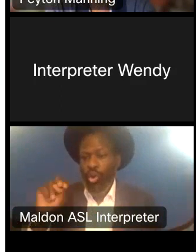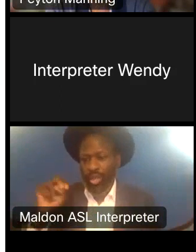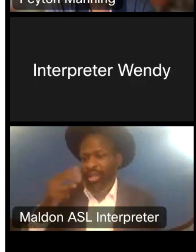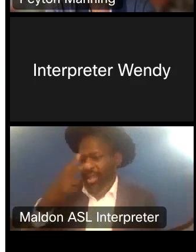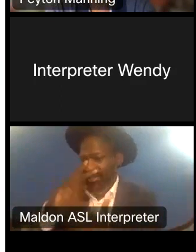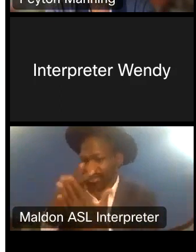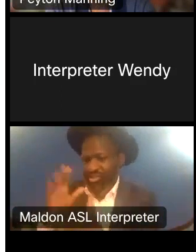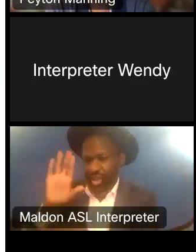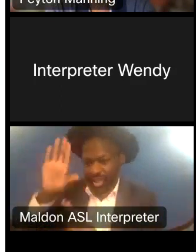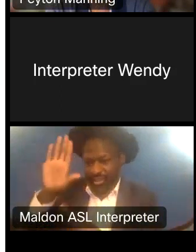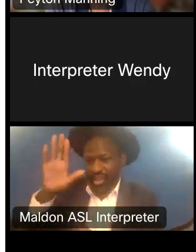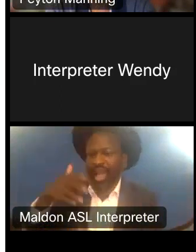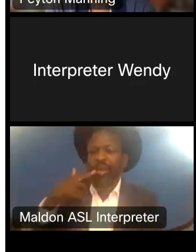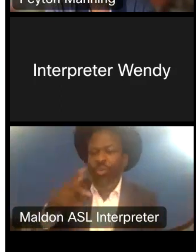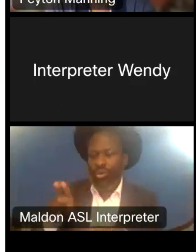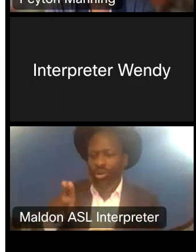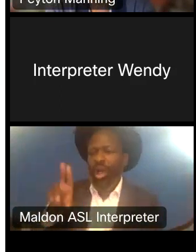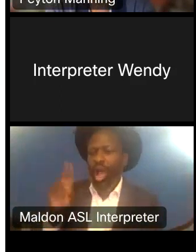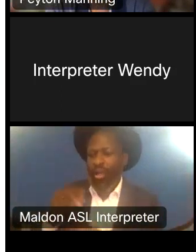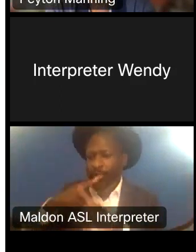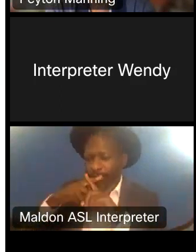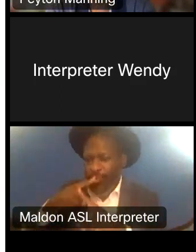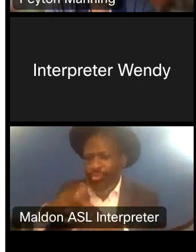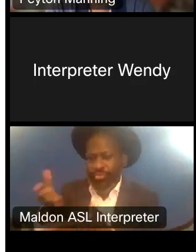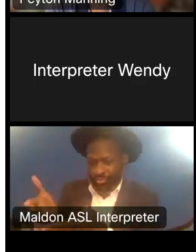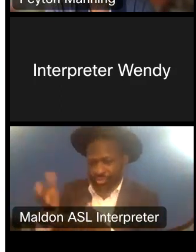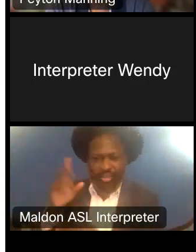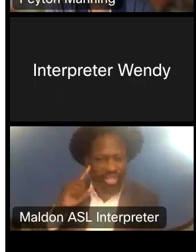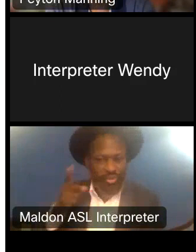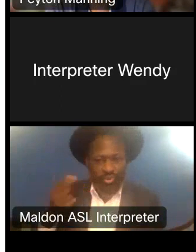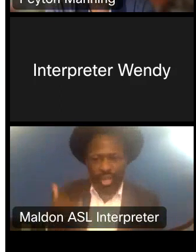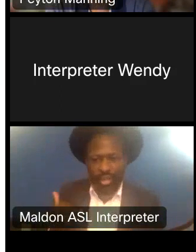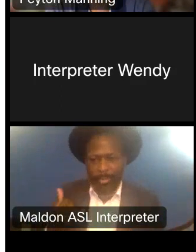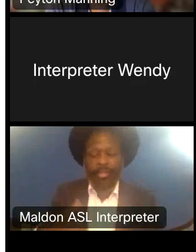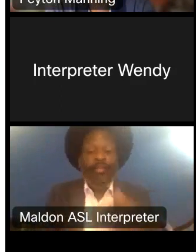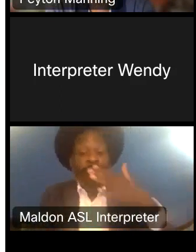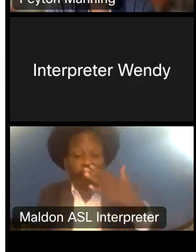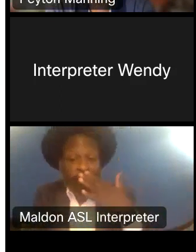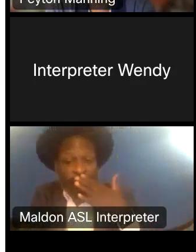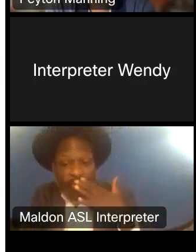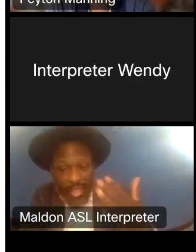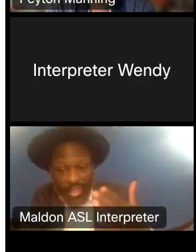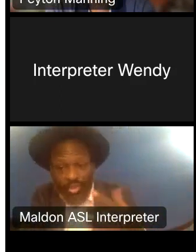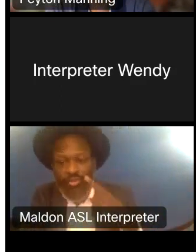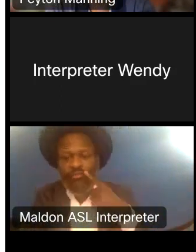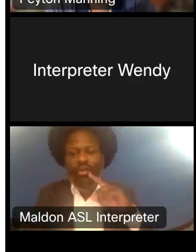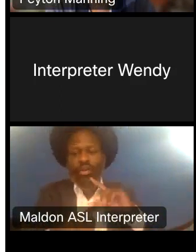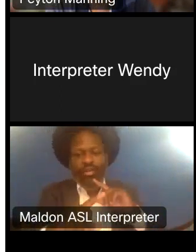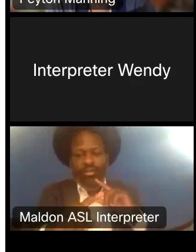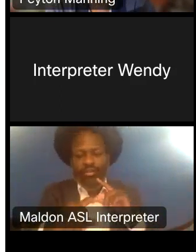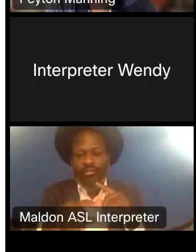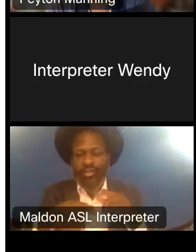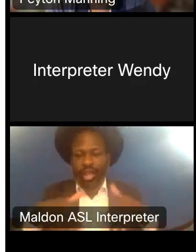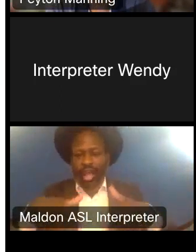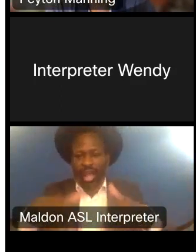going to go ahead and unmute you. If you're ready to speak, we should be able to hear you now. Hey, thanks for taking my question and for the meeting.